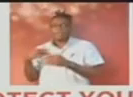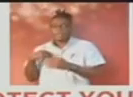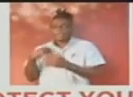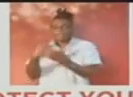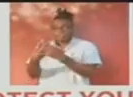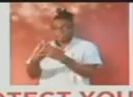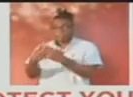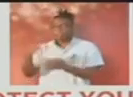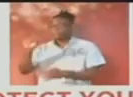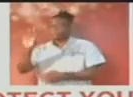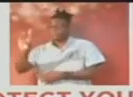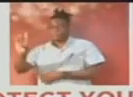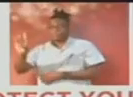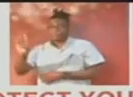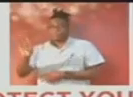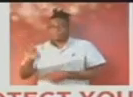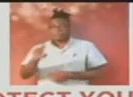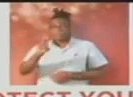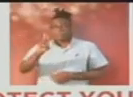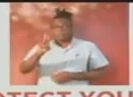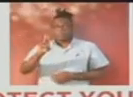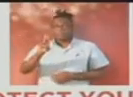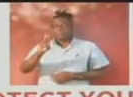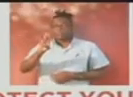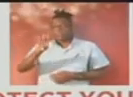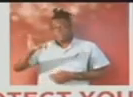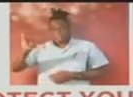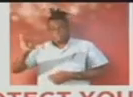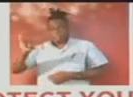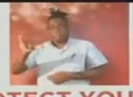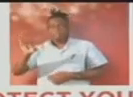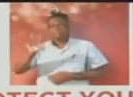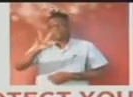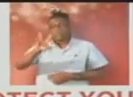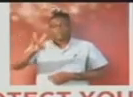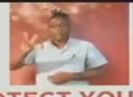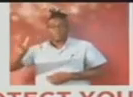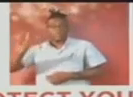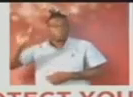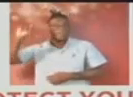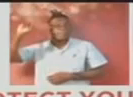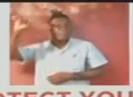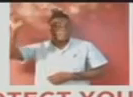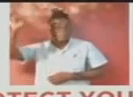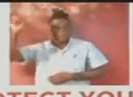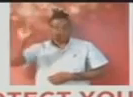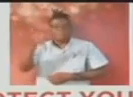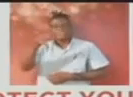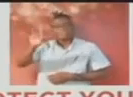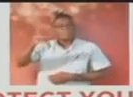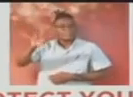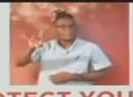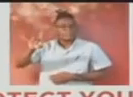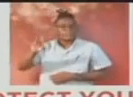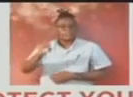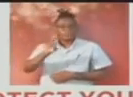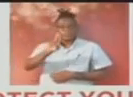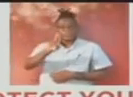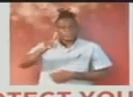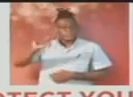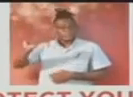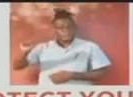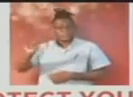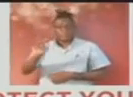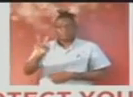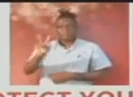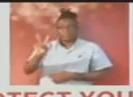Davie, 32. Tobago, 18. UTT Valsayn, 20. Now, as